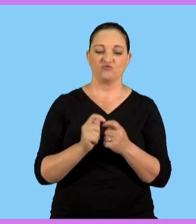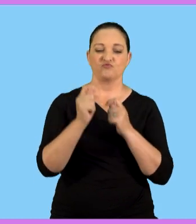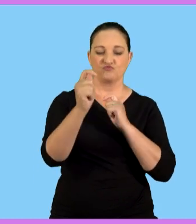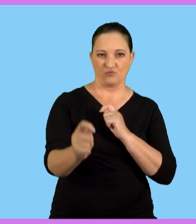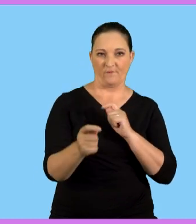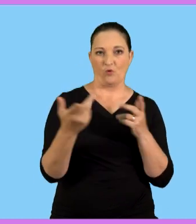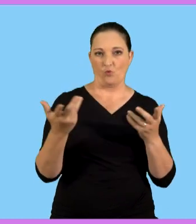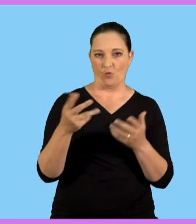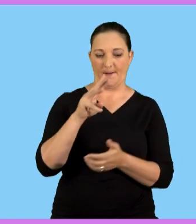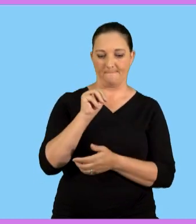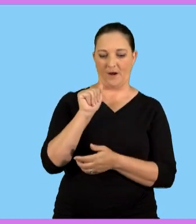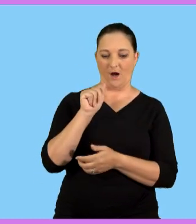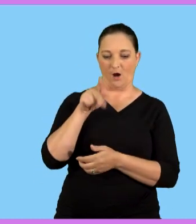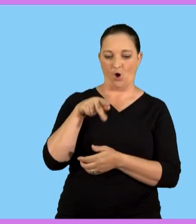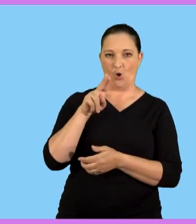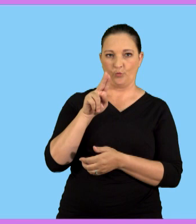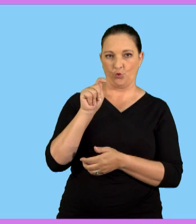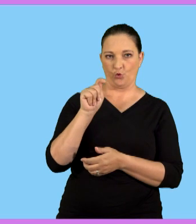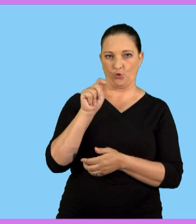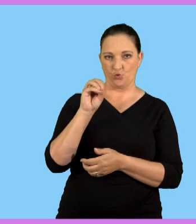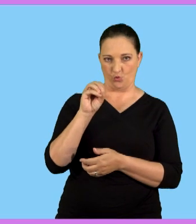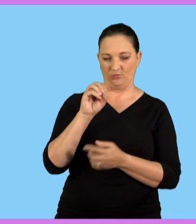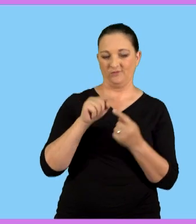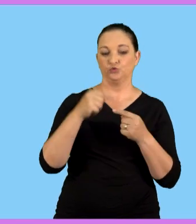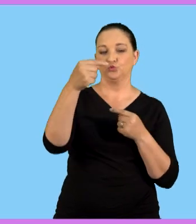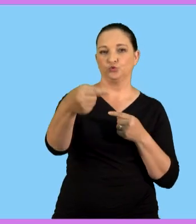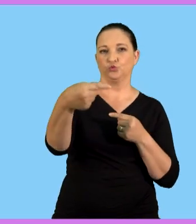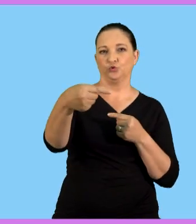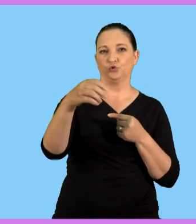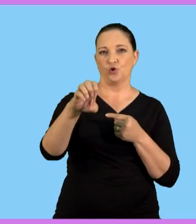to George, right? The distance between these two places is